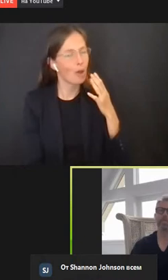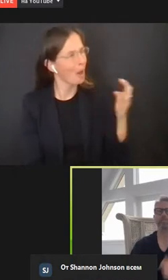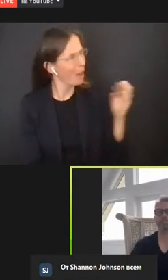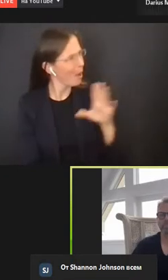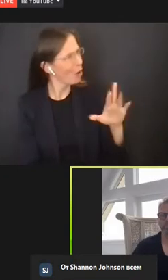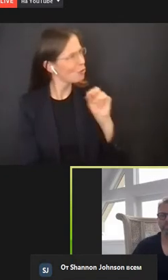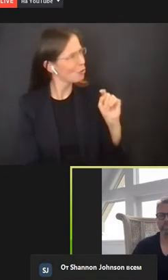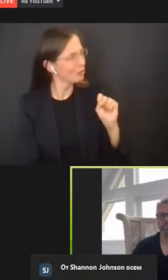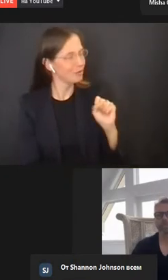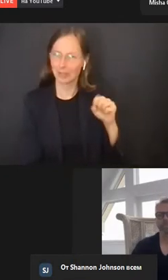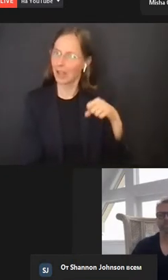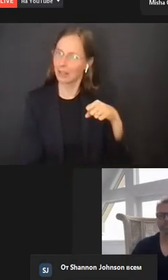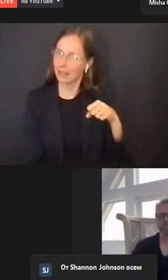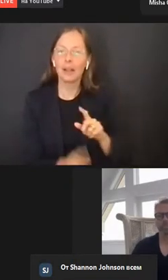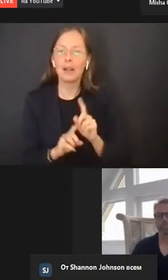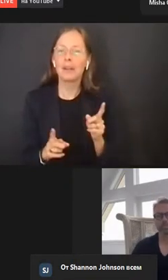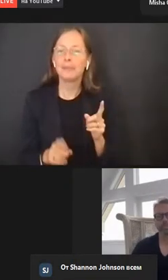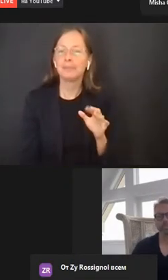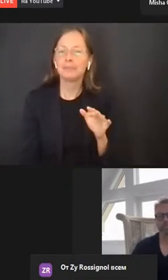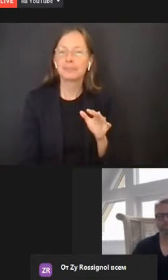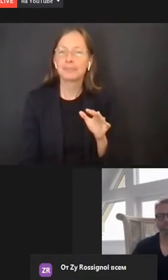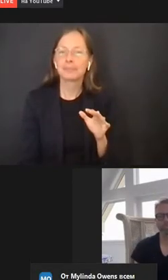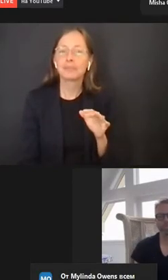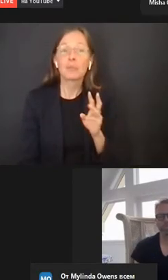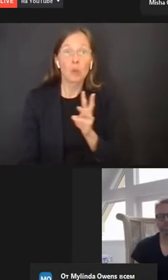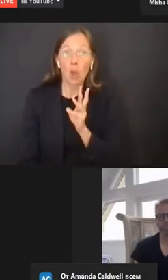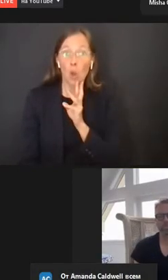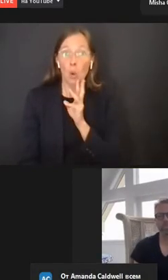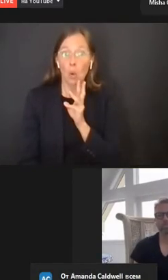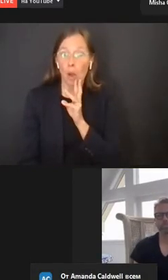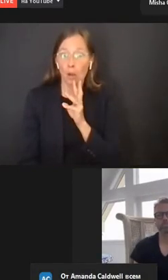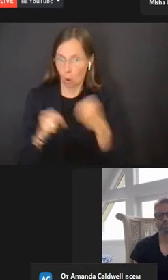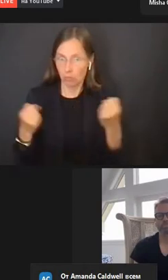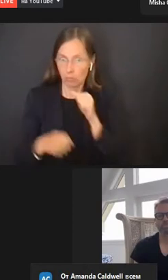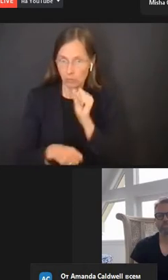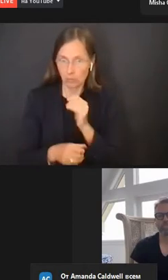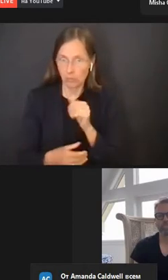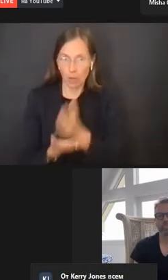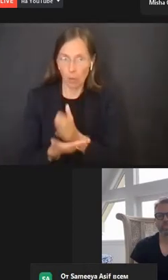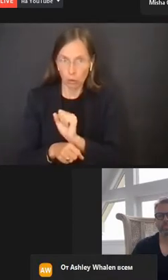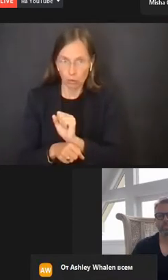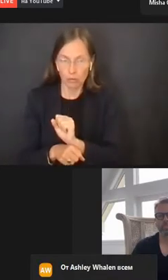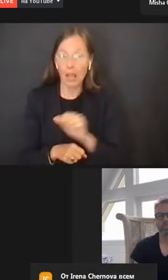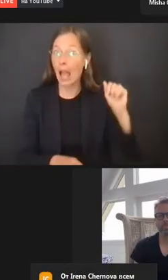Yeah, but it's the water stopped working, and then the air conditioning stopped working,